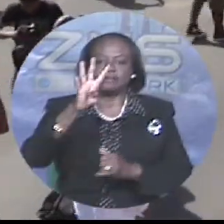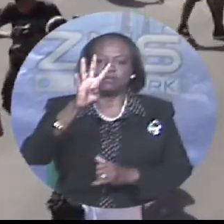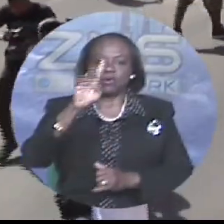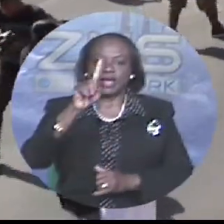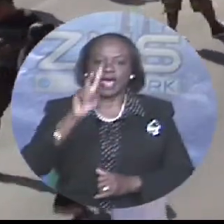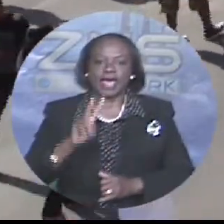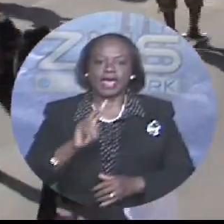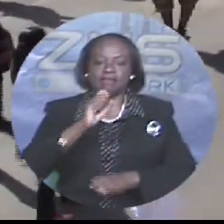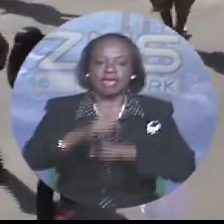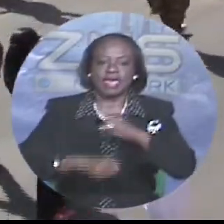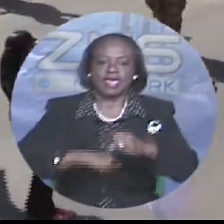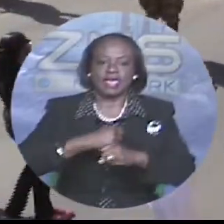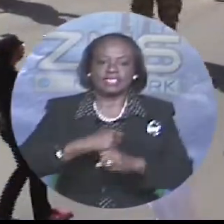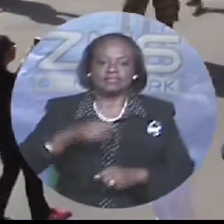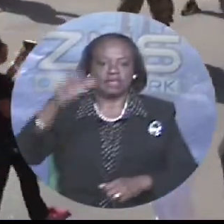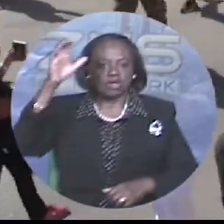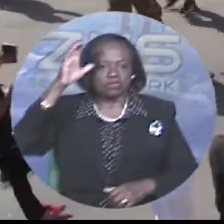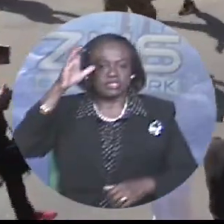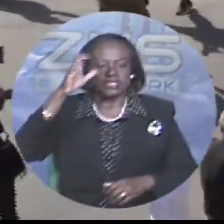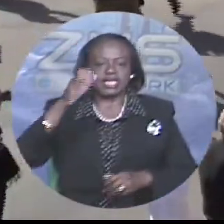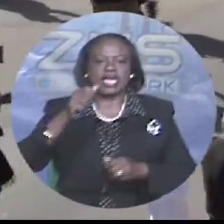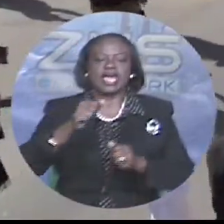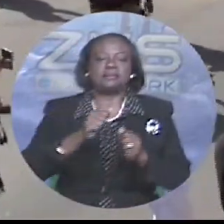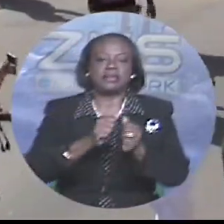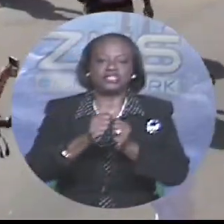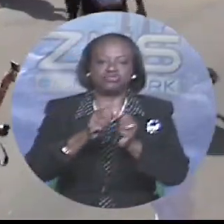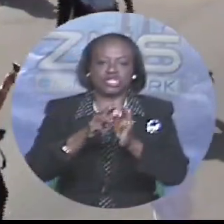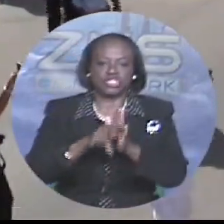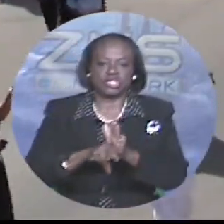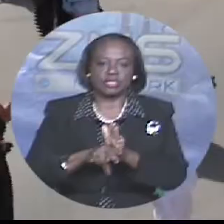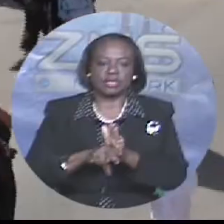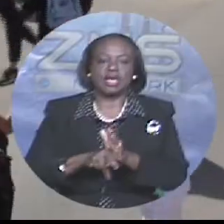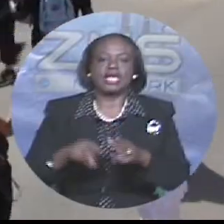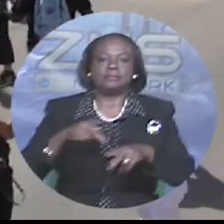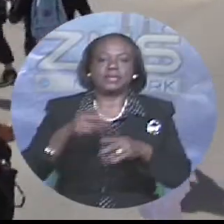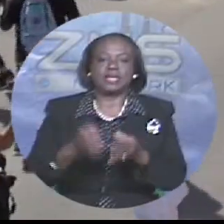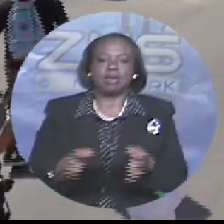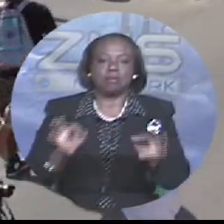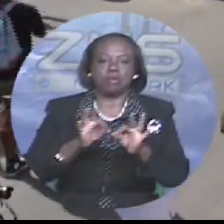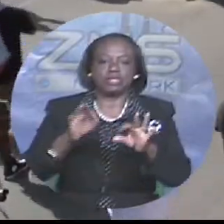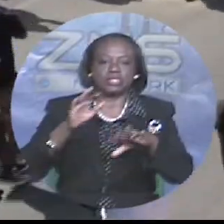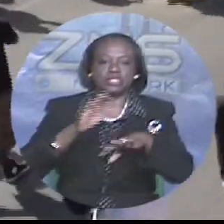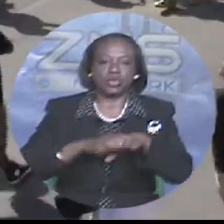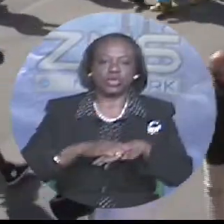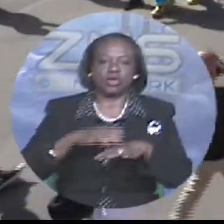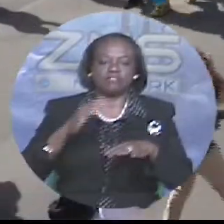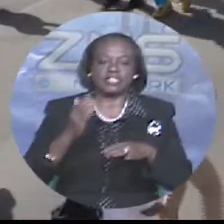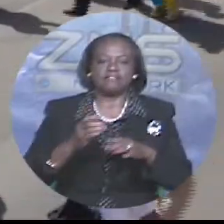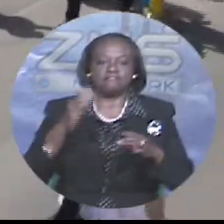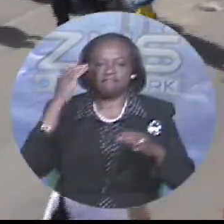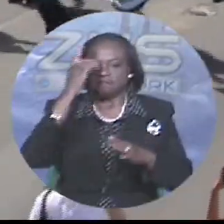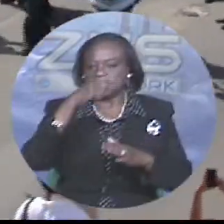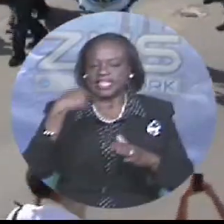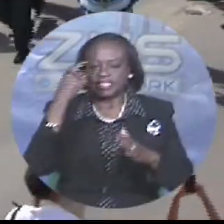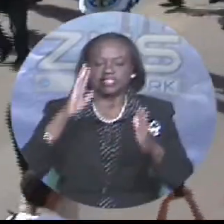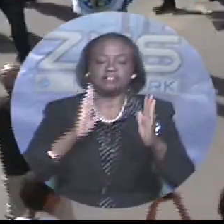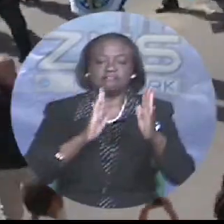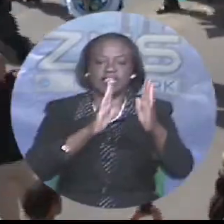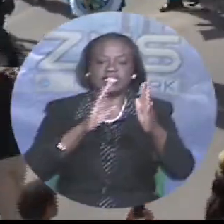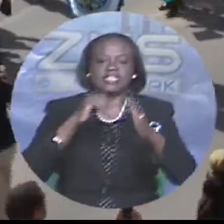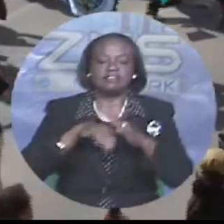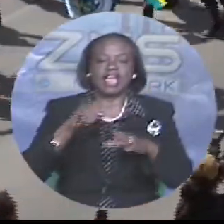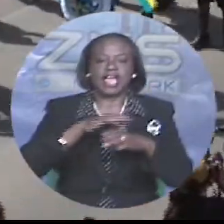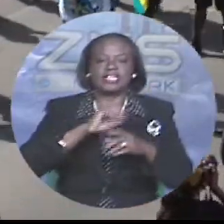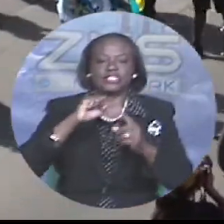4.5 years of the Christie administration has placed priority on consultation, face-to-face interaction, and social media. But he